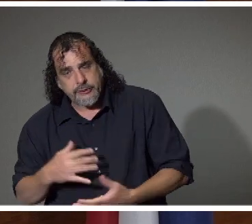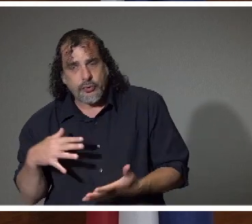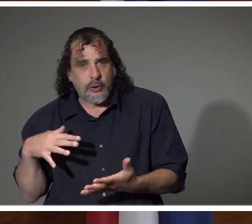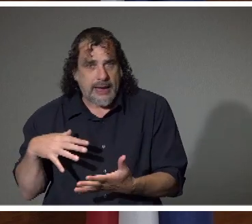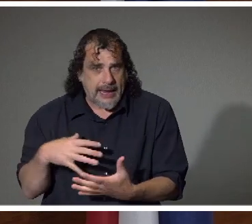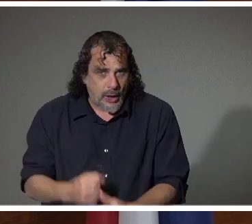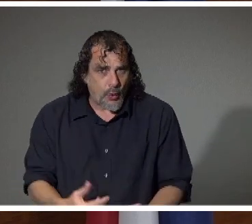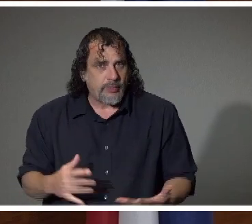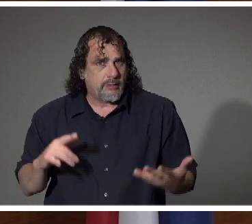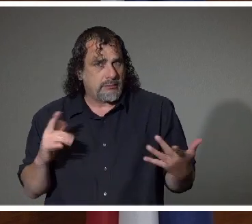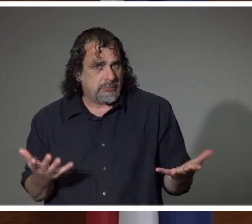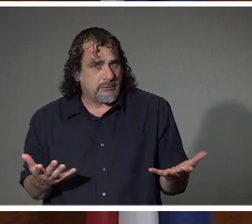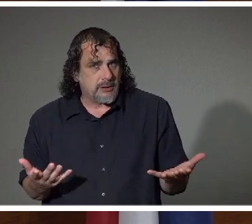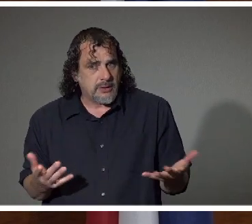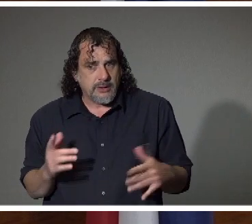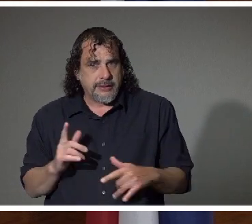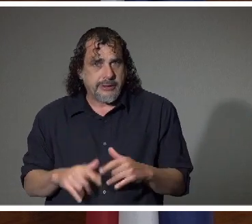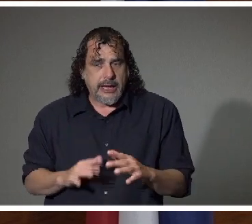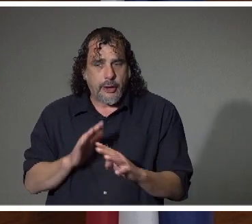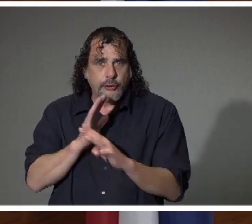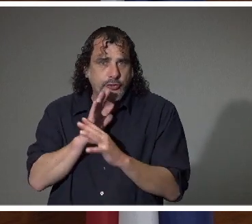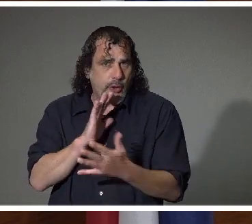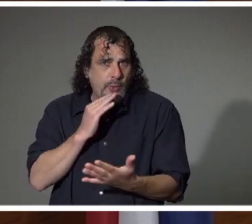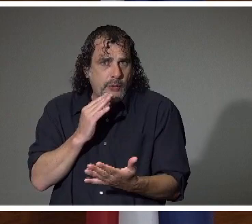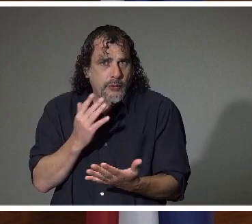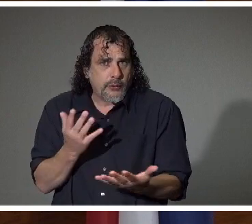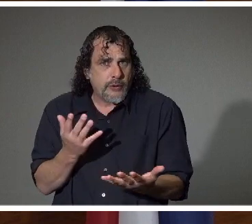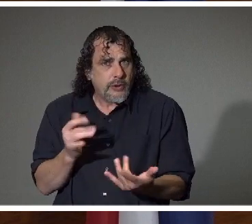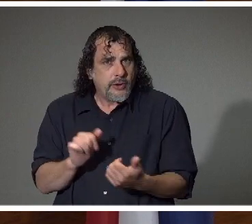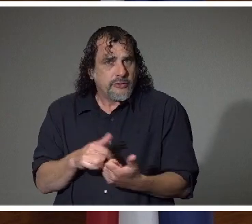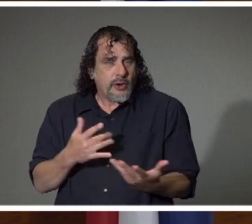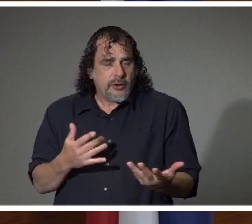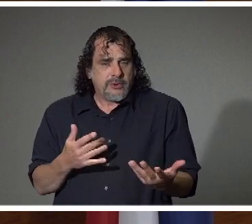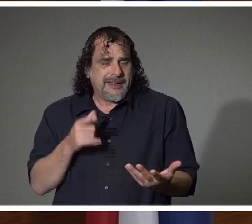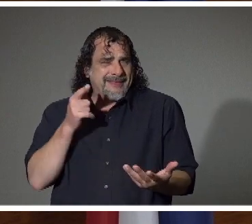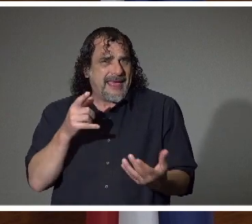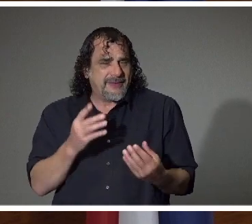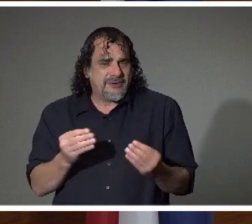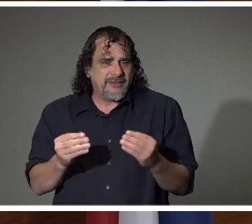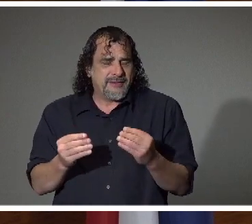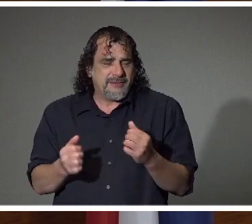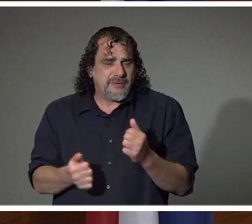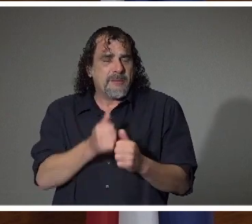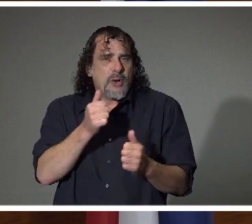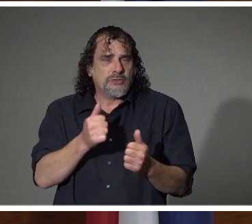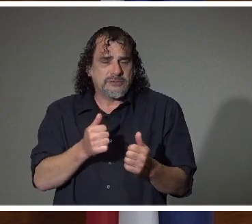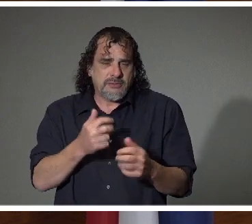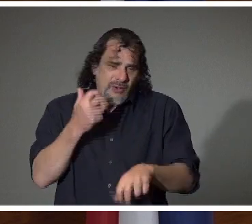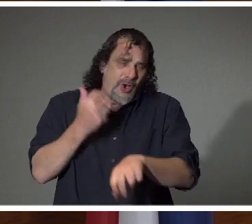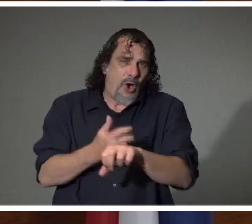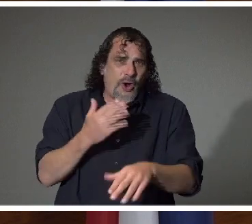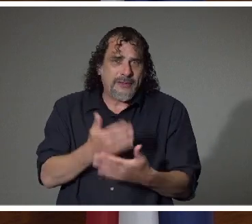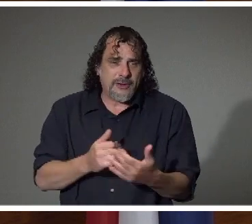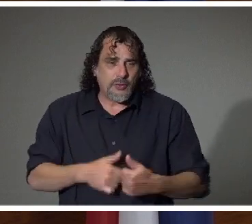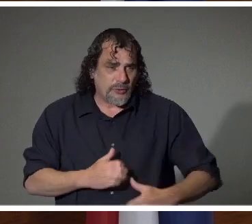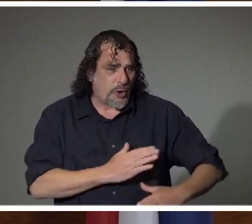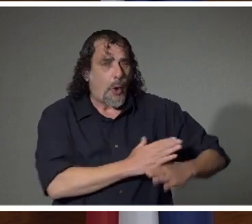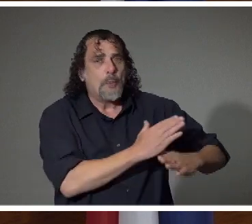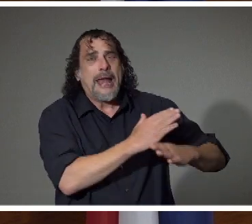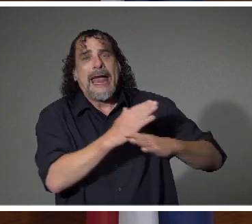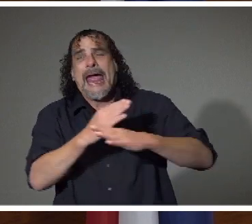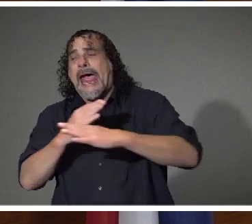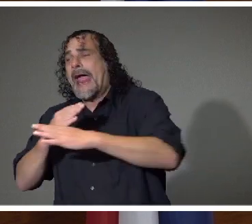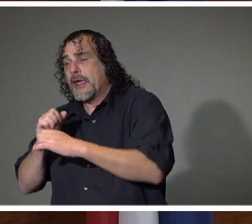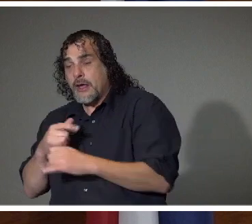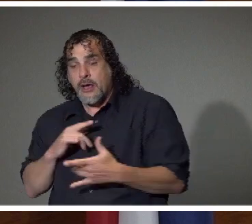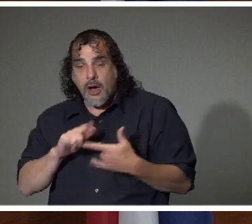that's just simply not that easy. And so that's been one of the more complicating things, is why you're trying to protect public health by keeping the virus